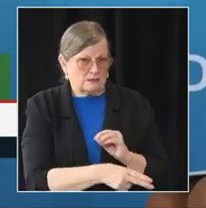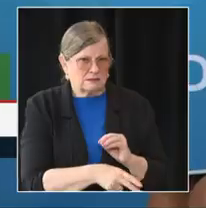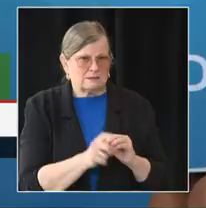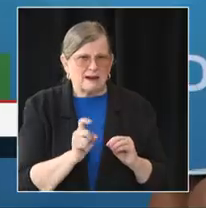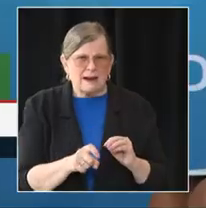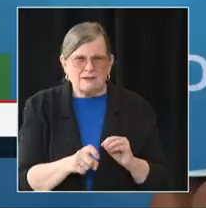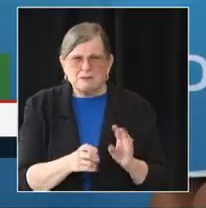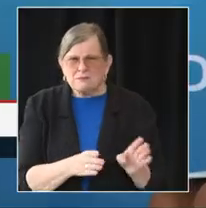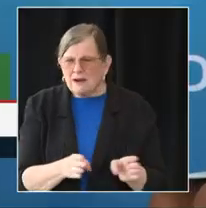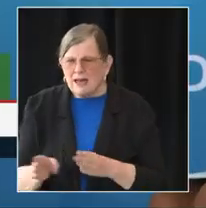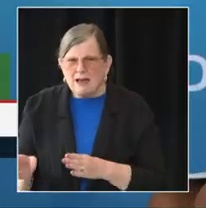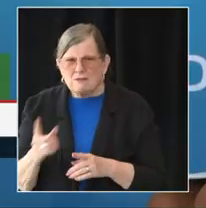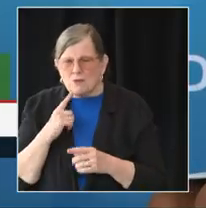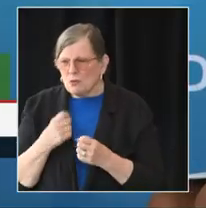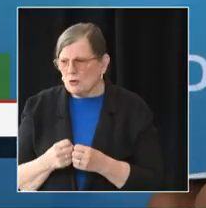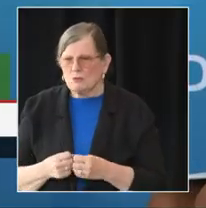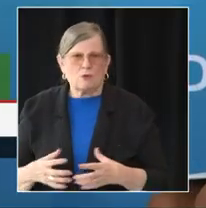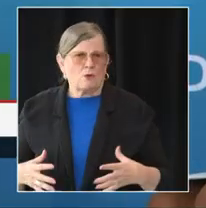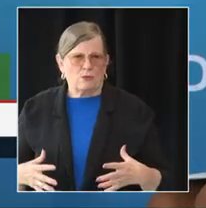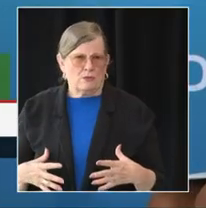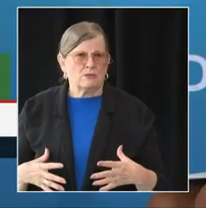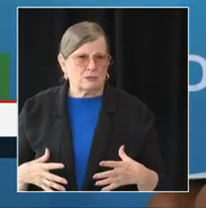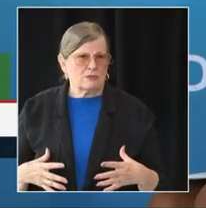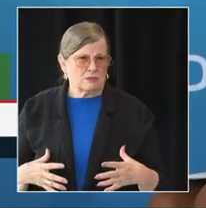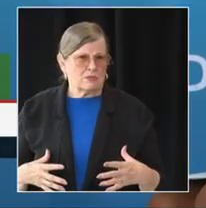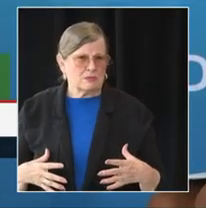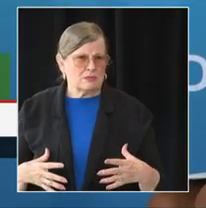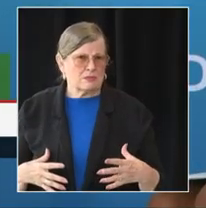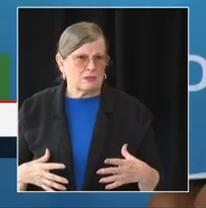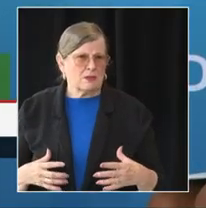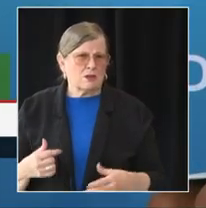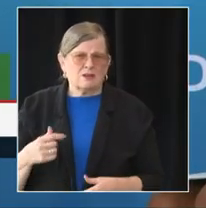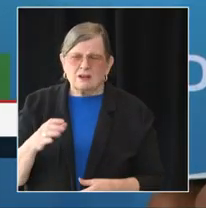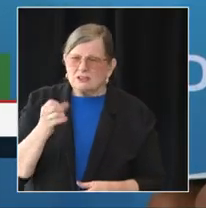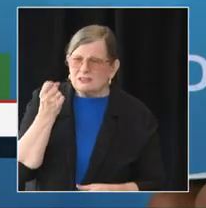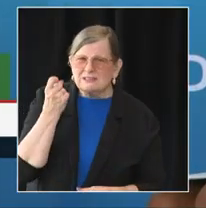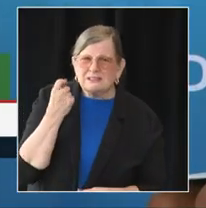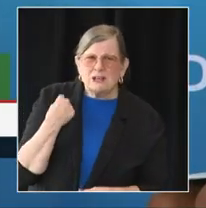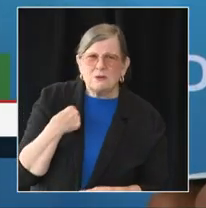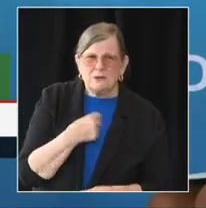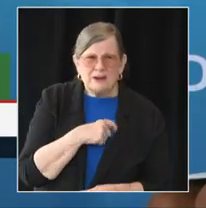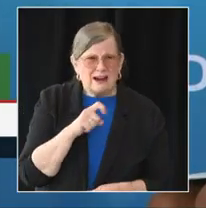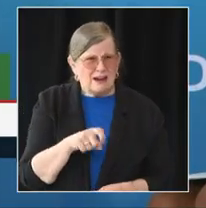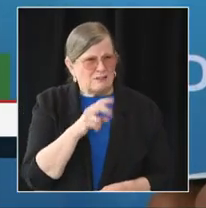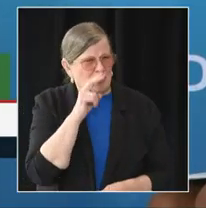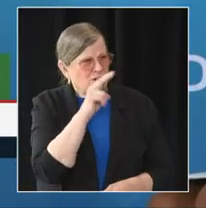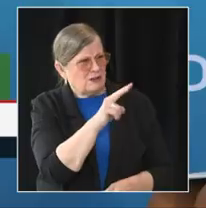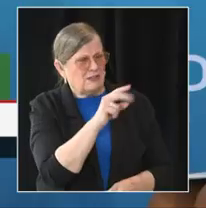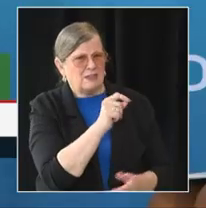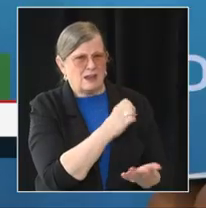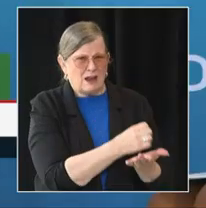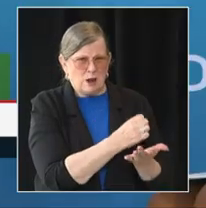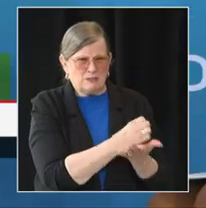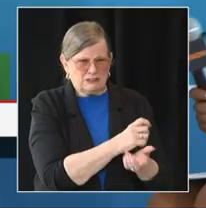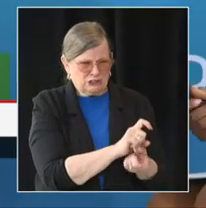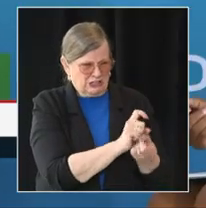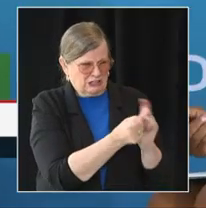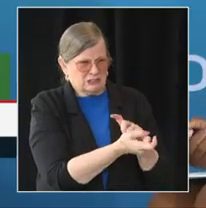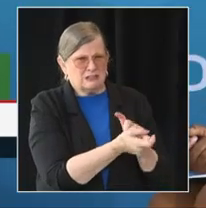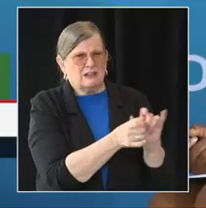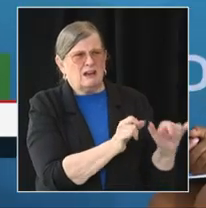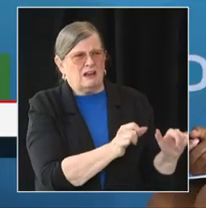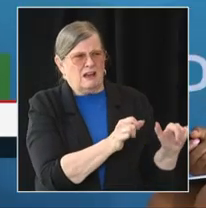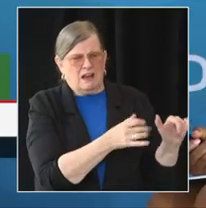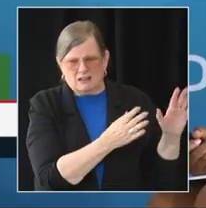ago, but that addresses a shifting economy. So in this growth agenda, the #1 kind of